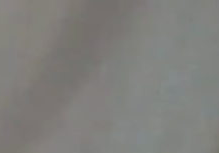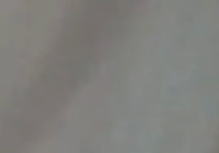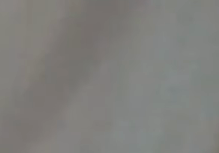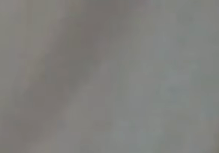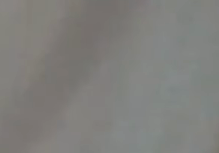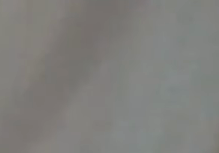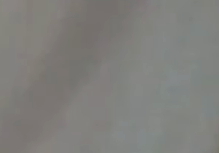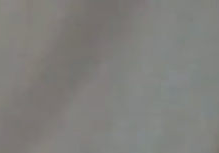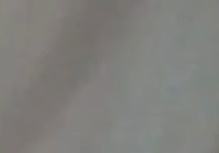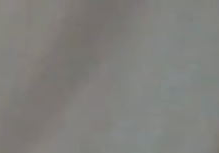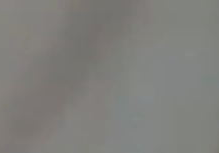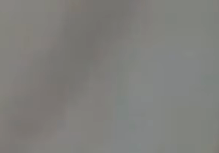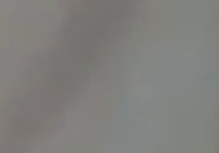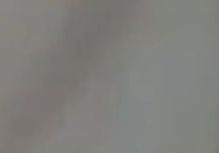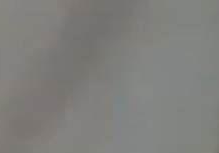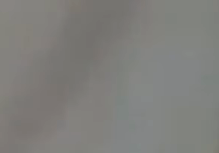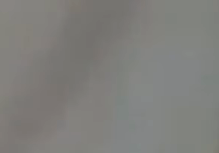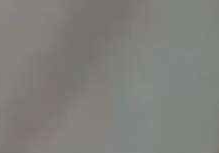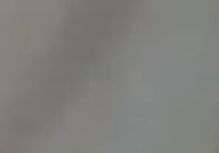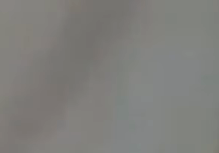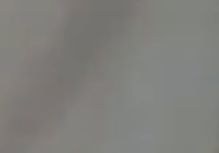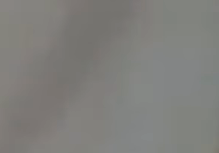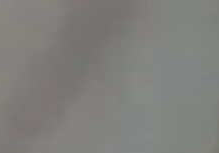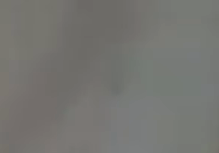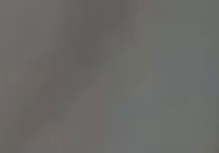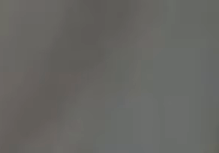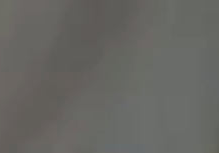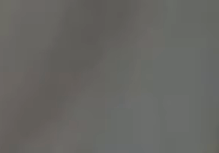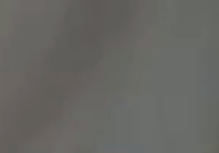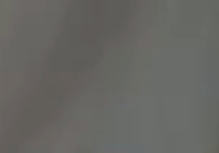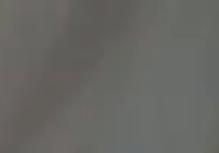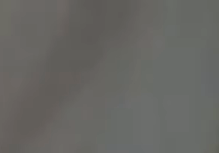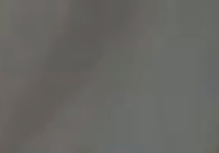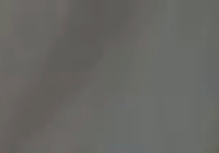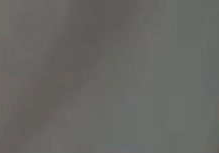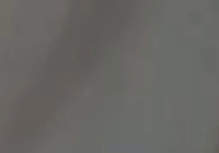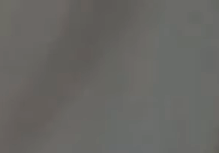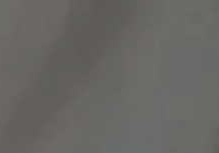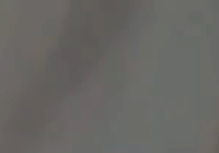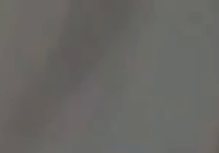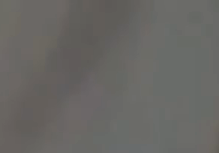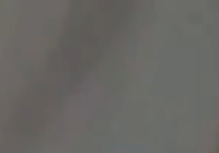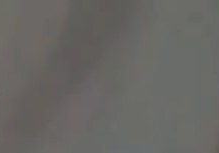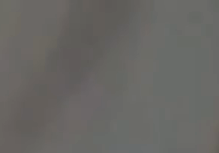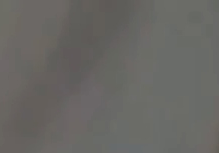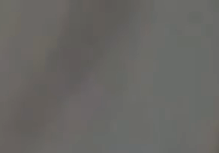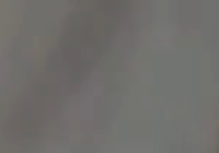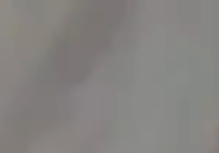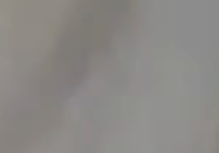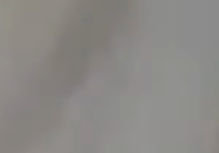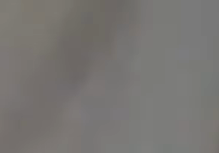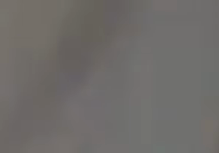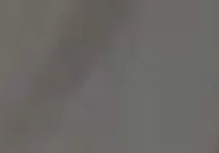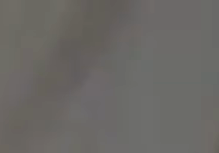No, so we haven't got Dad quite yet. However, I'm going to take 4 or 5 because Dad does come into the story. That's